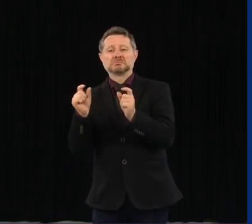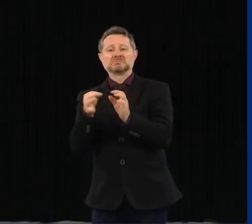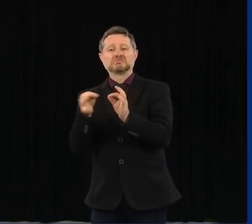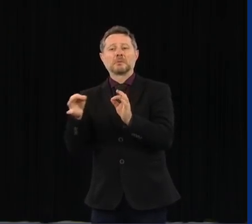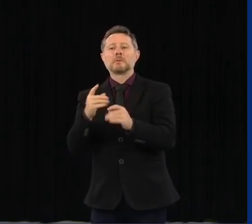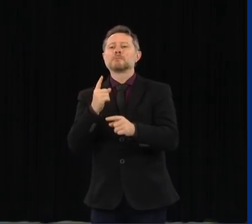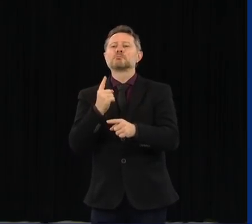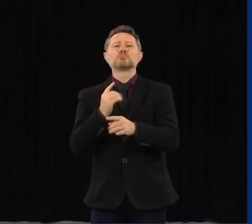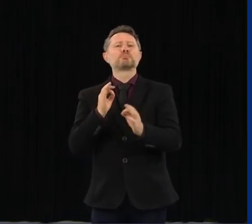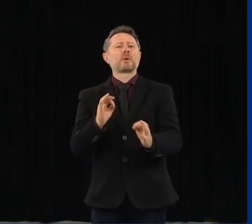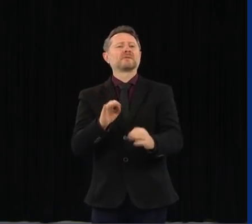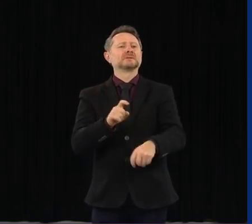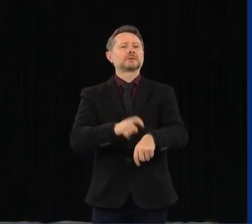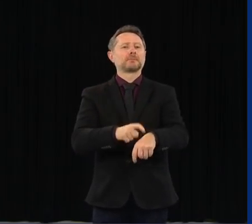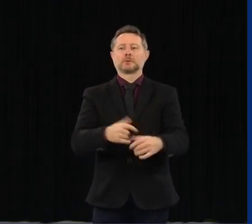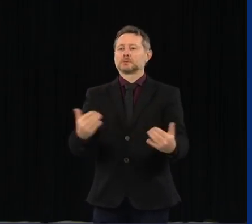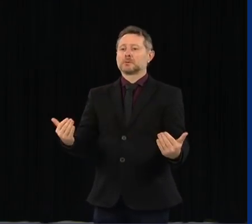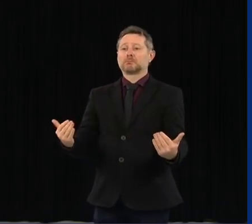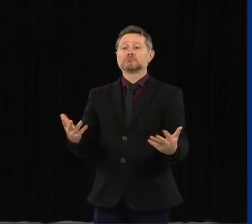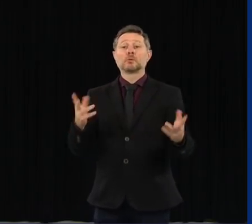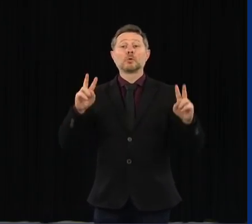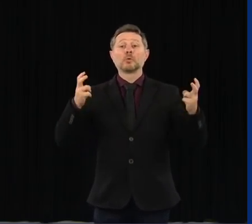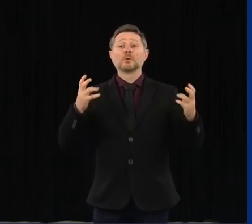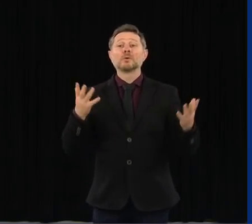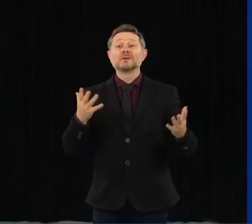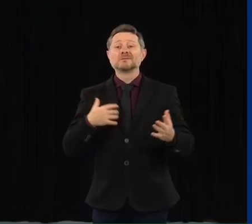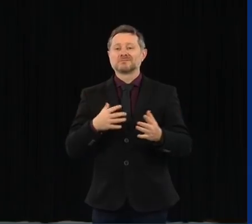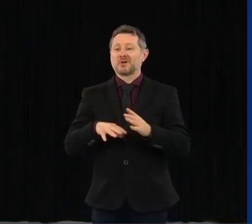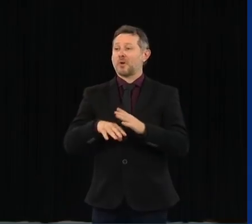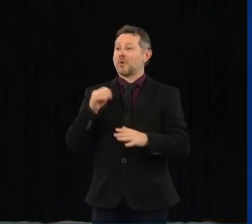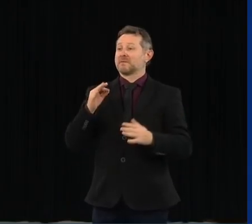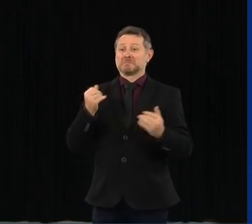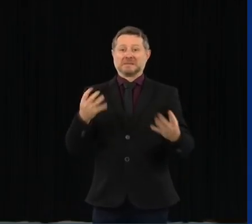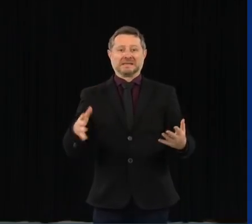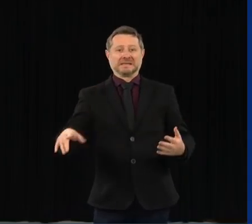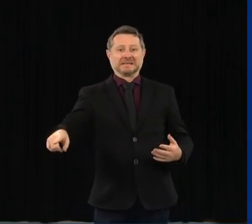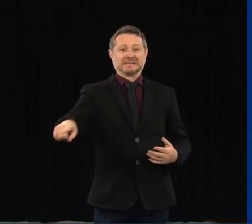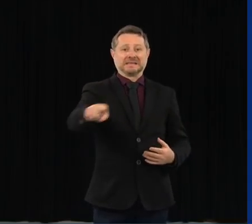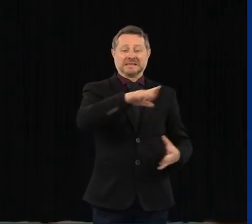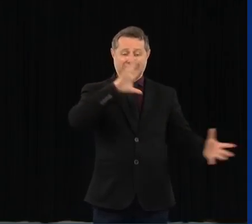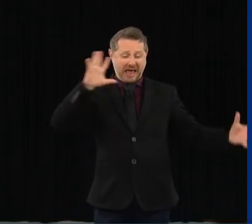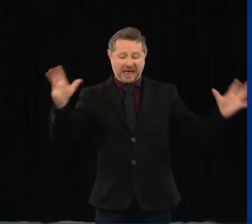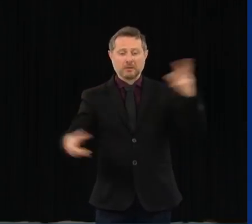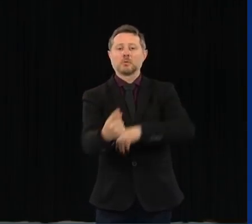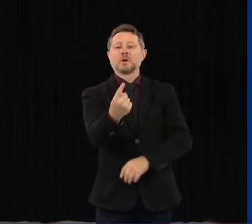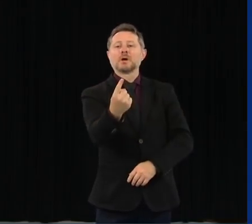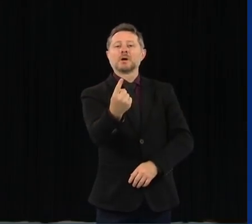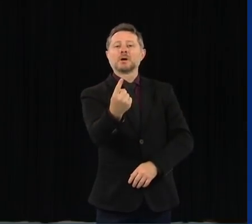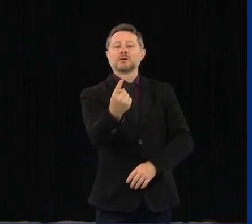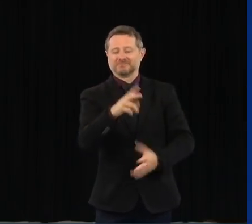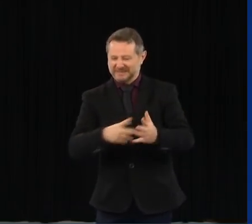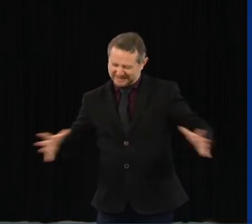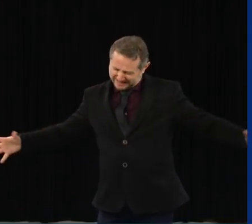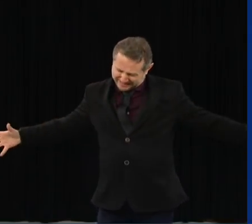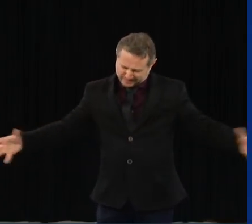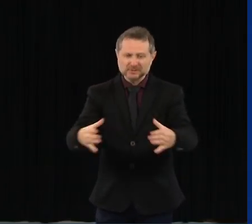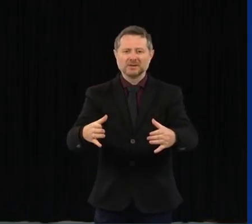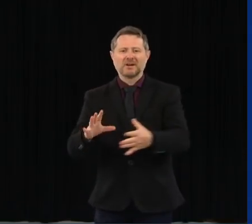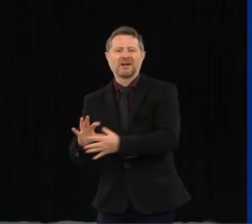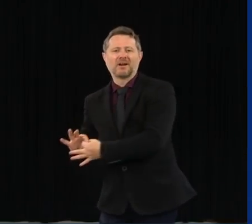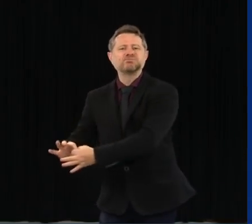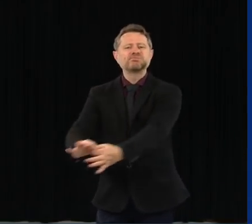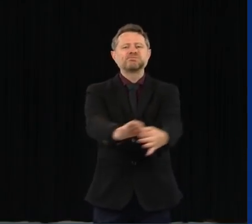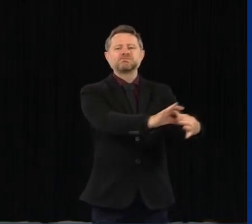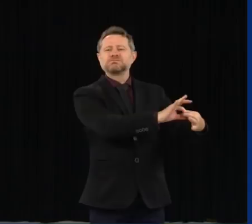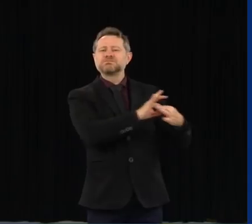unum, out of many one, out of many one. It was our founding fathers' fundamental